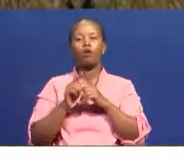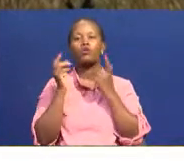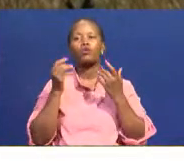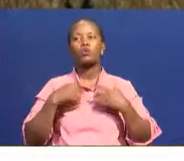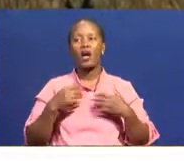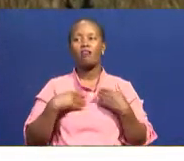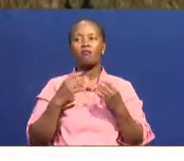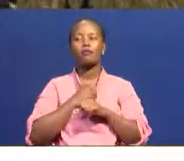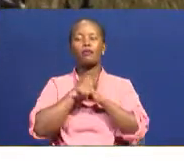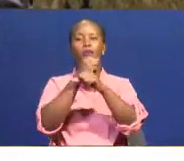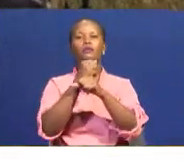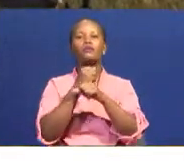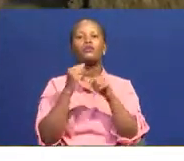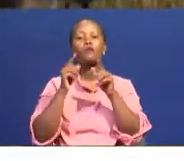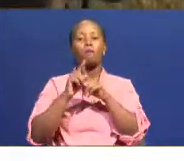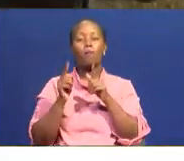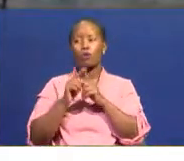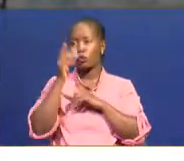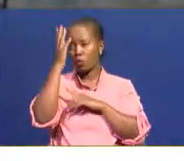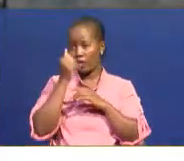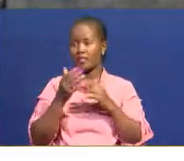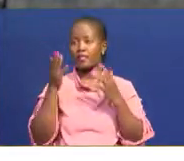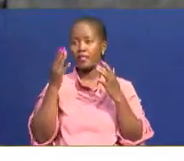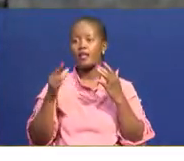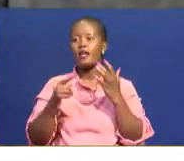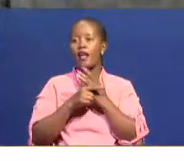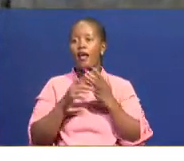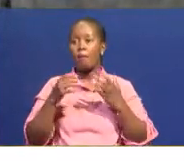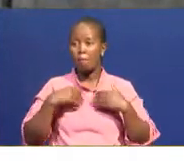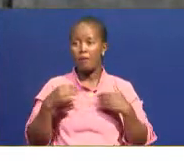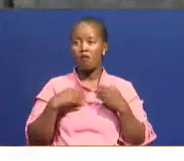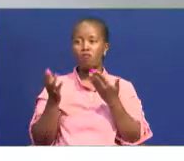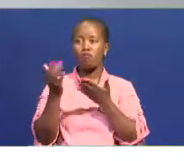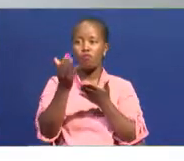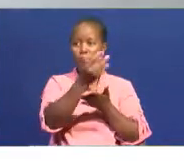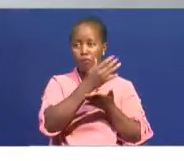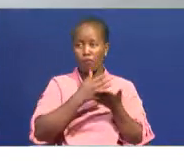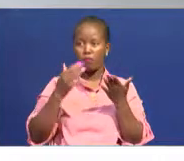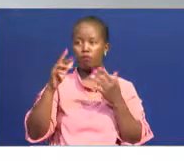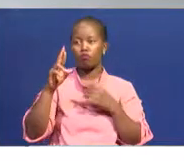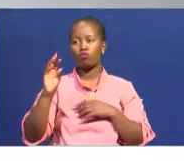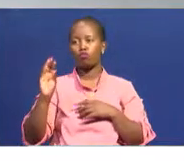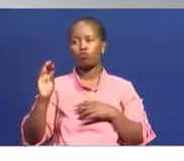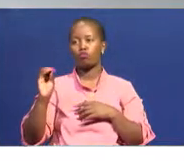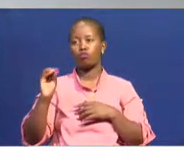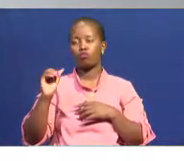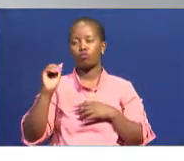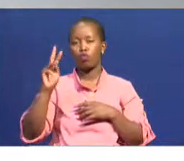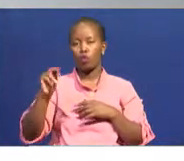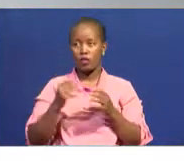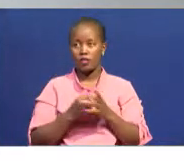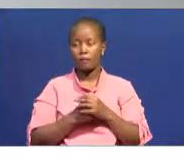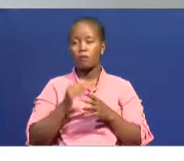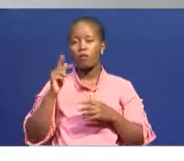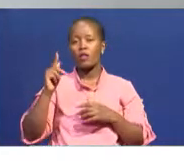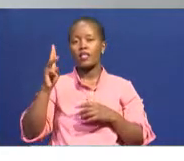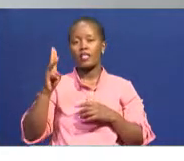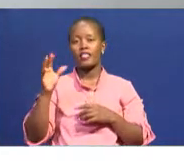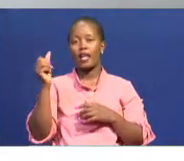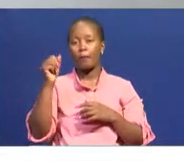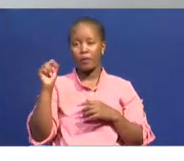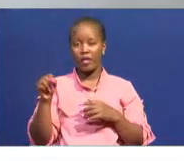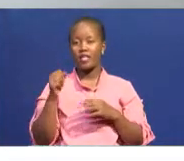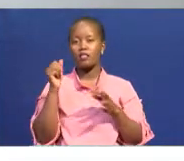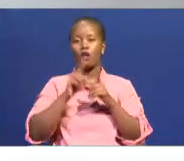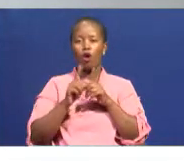roan antelope, hence the name Roan Half Marathon. The KWS, since they are now gaining out of this, are